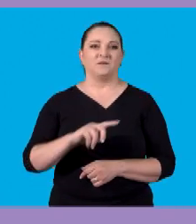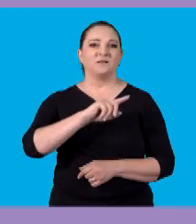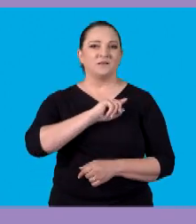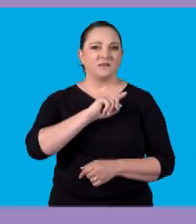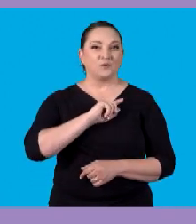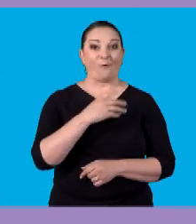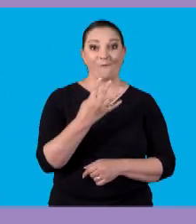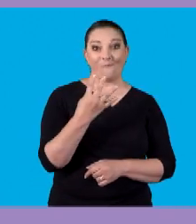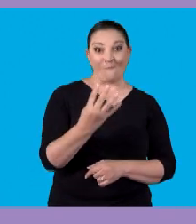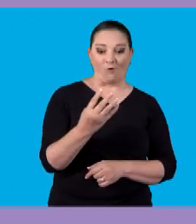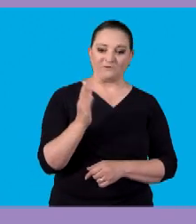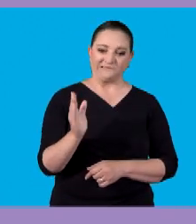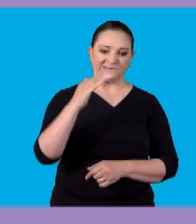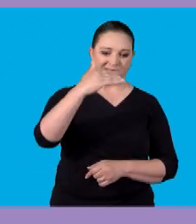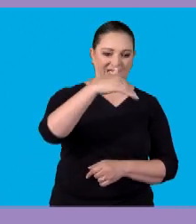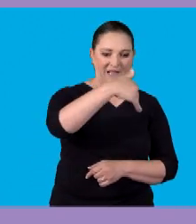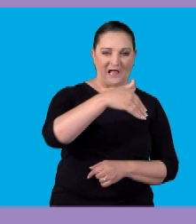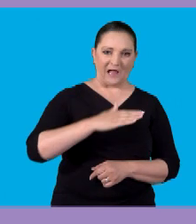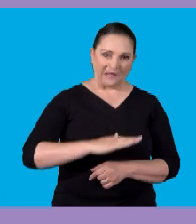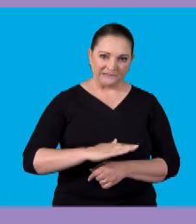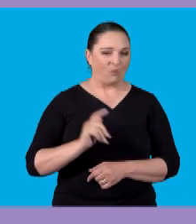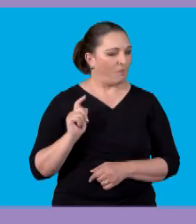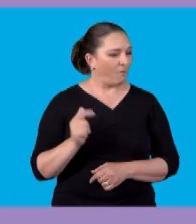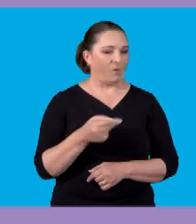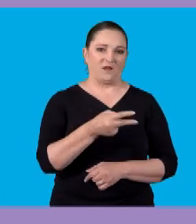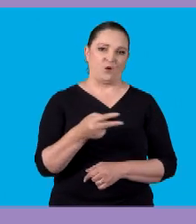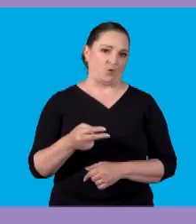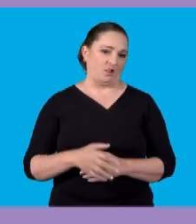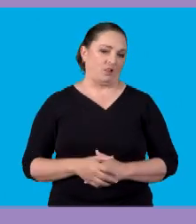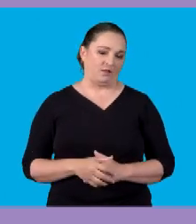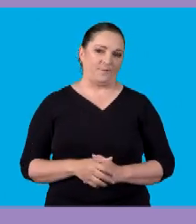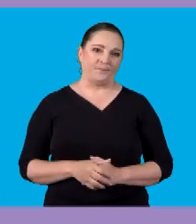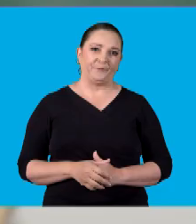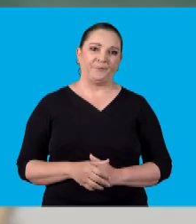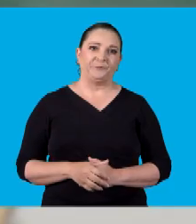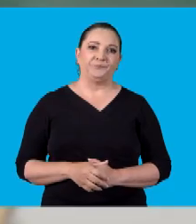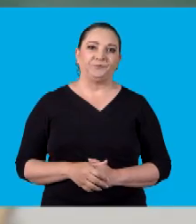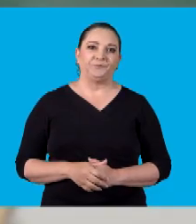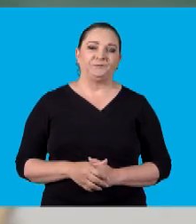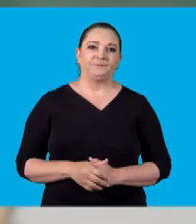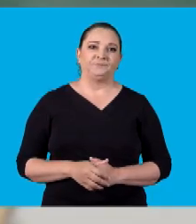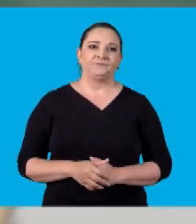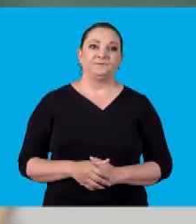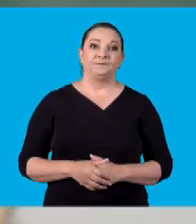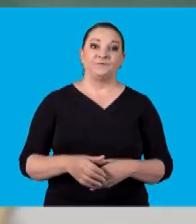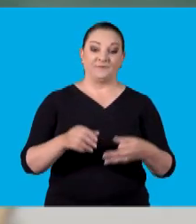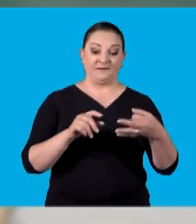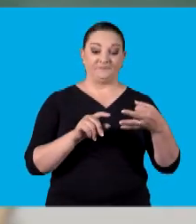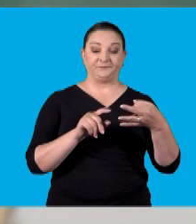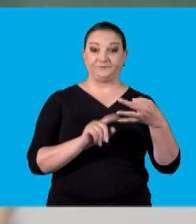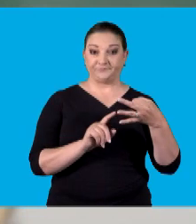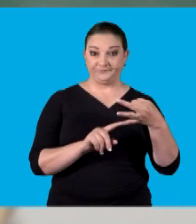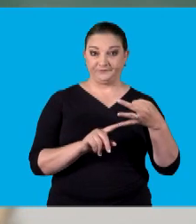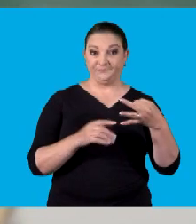to Lm. So all of the four sides are equal. Let's move